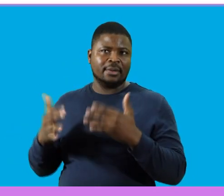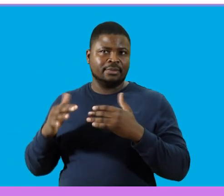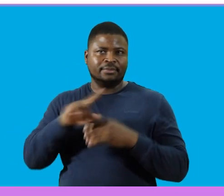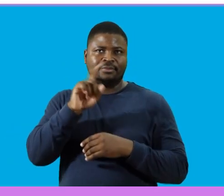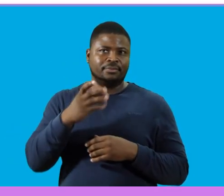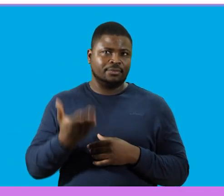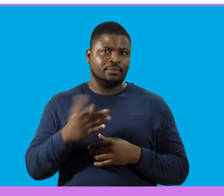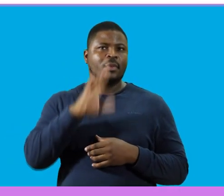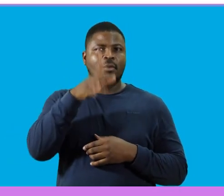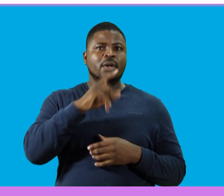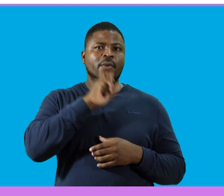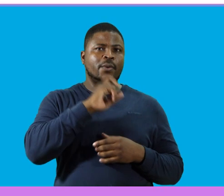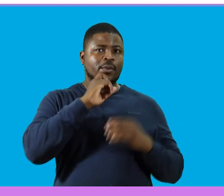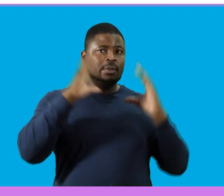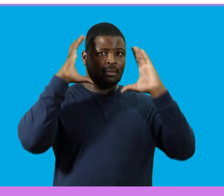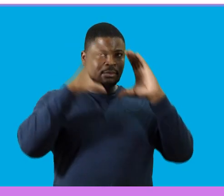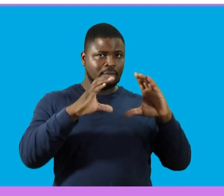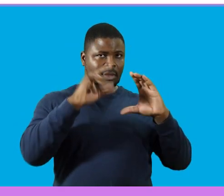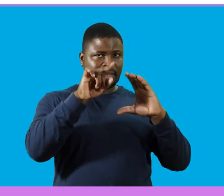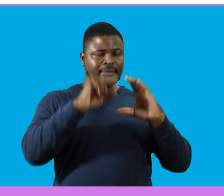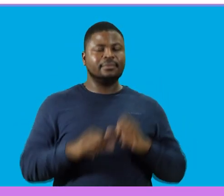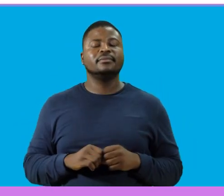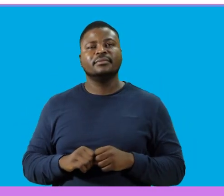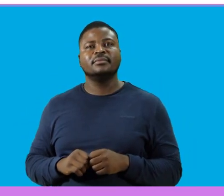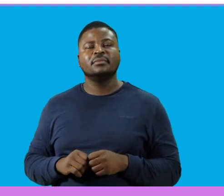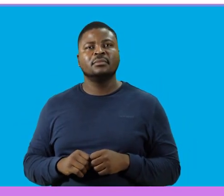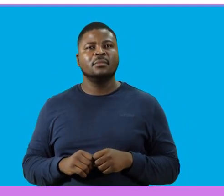So he is using the bus,